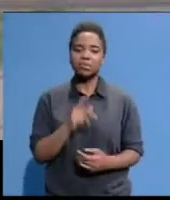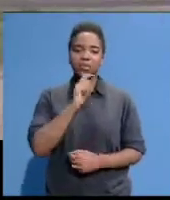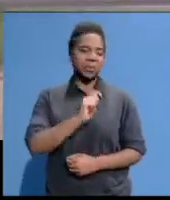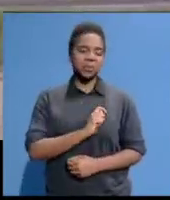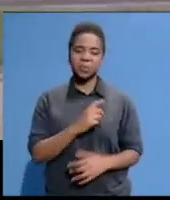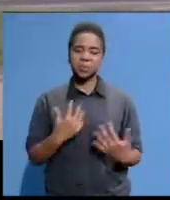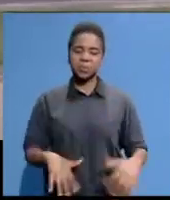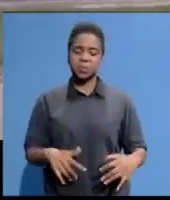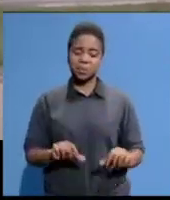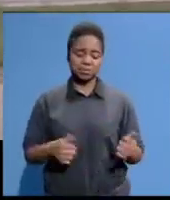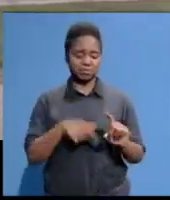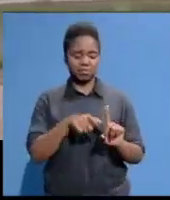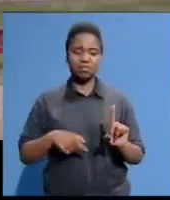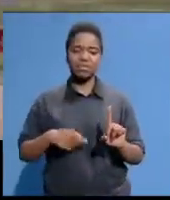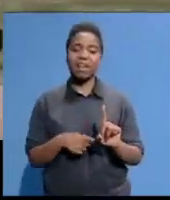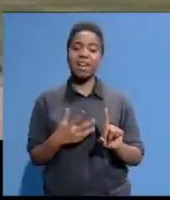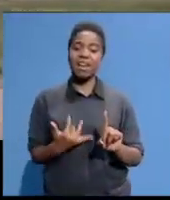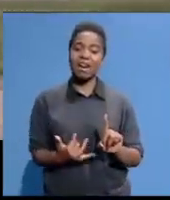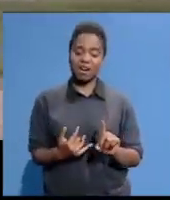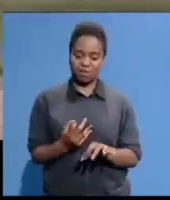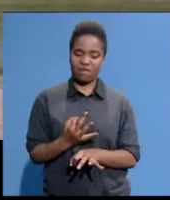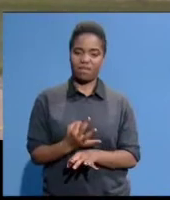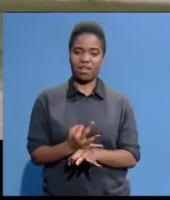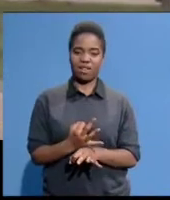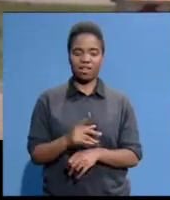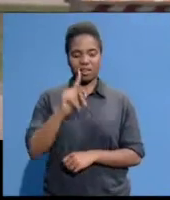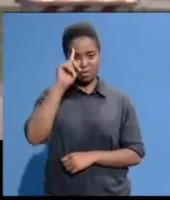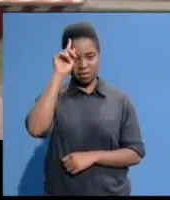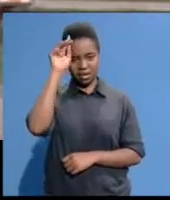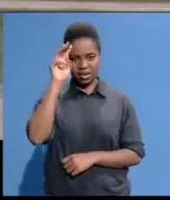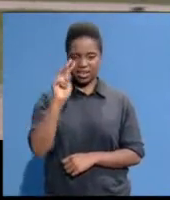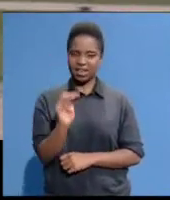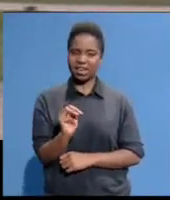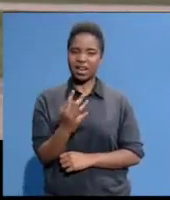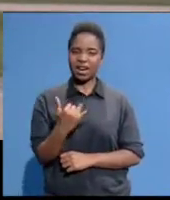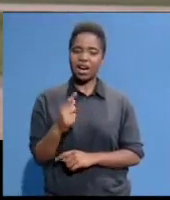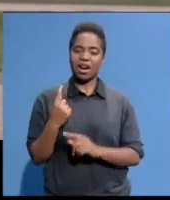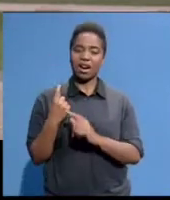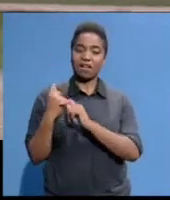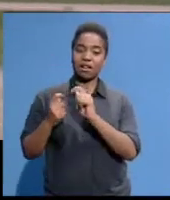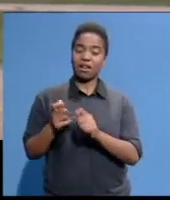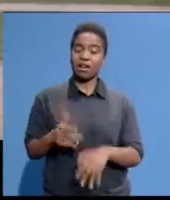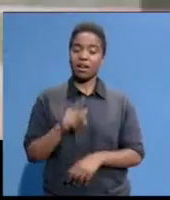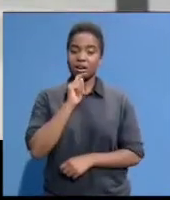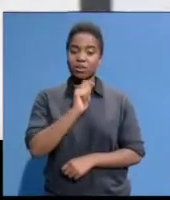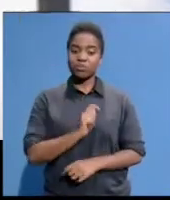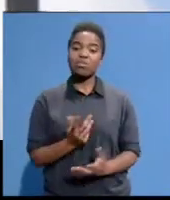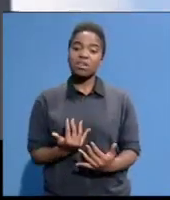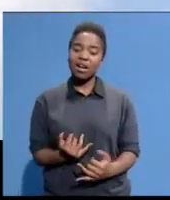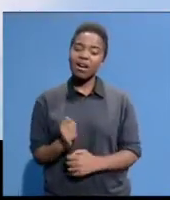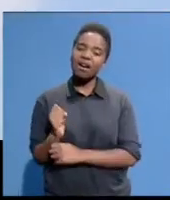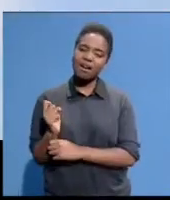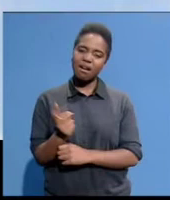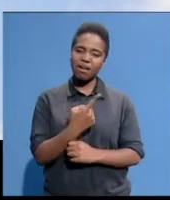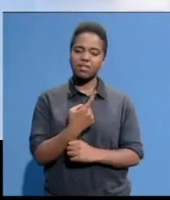name of the ancestor now that is Utata Nelson Mandela, I'm sorry for saying that wake-up call, but asking everybody